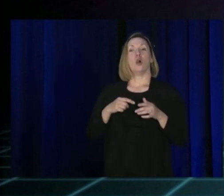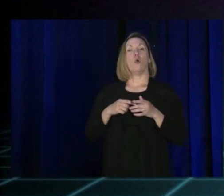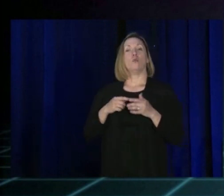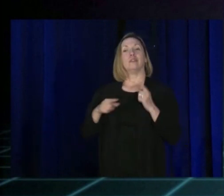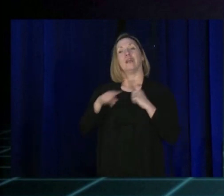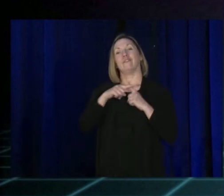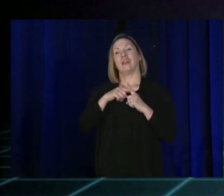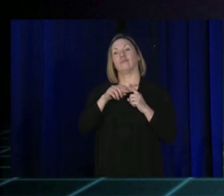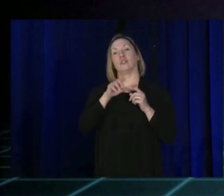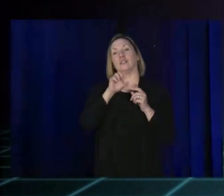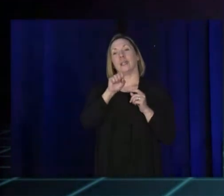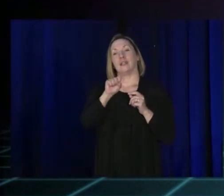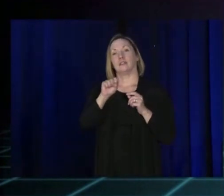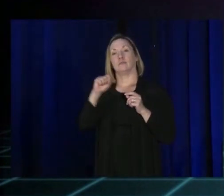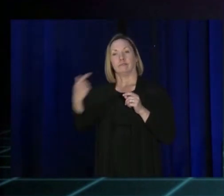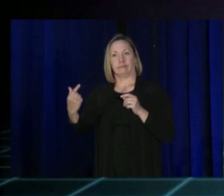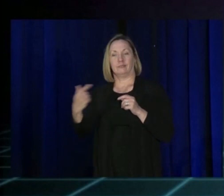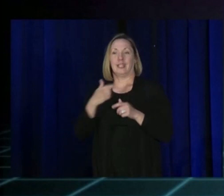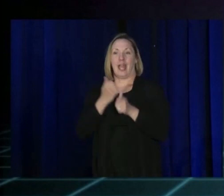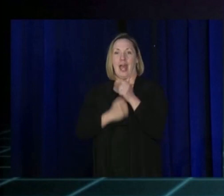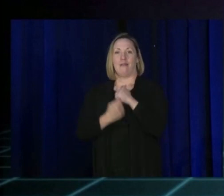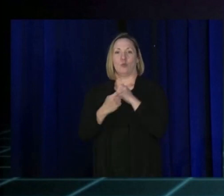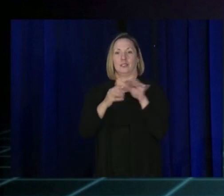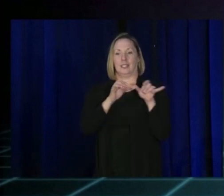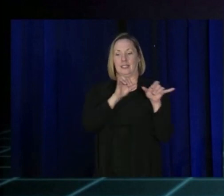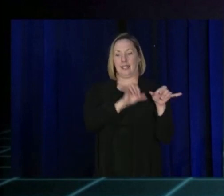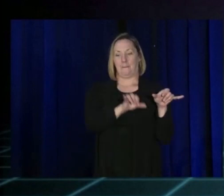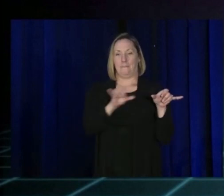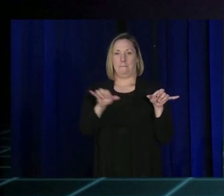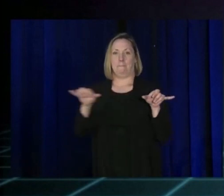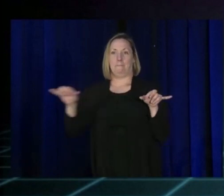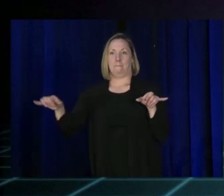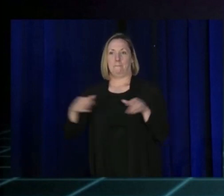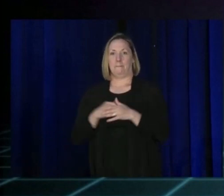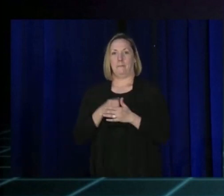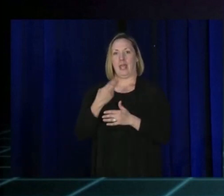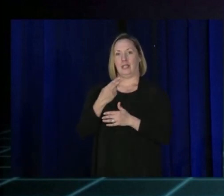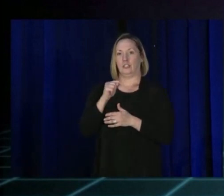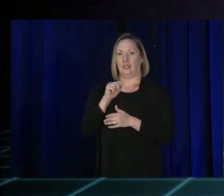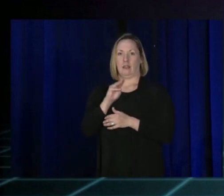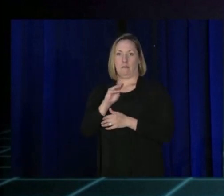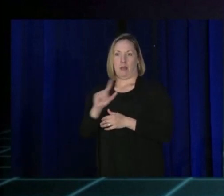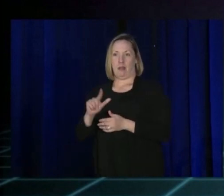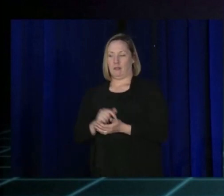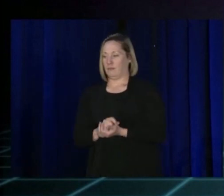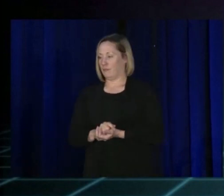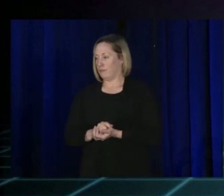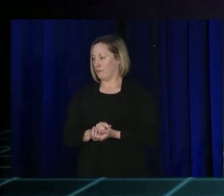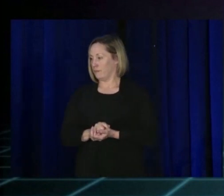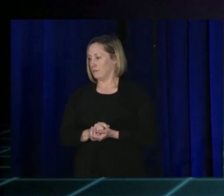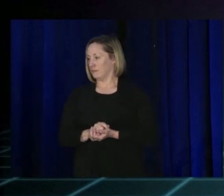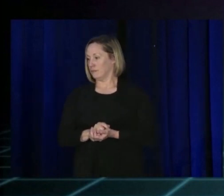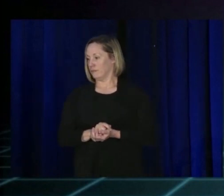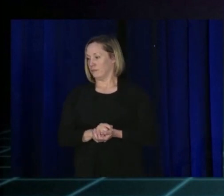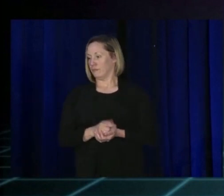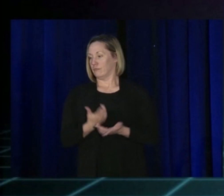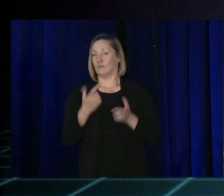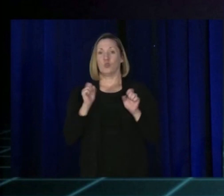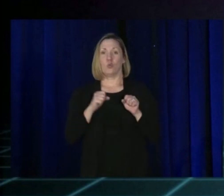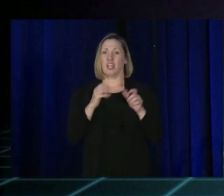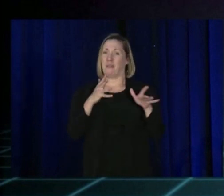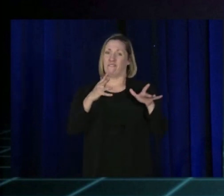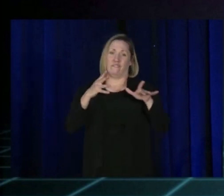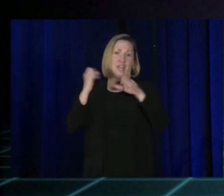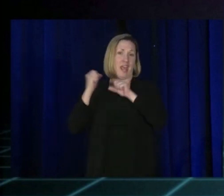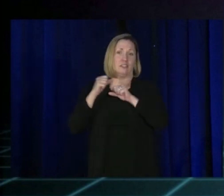is that everybody is getting the exact same HTML, so that it can be really, really fast. You don't have to worry about it